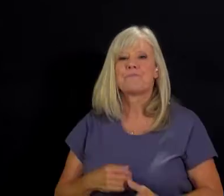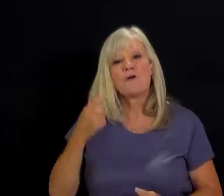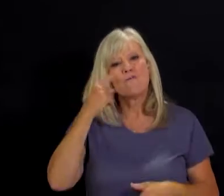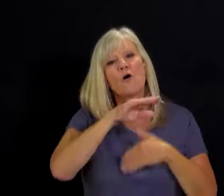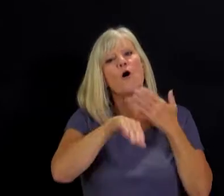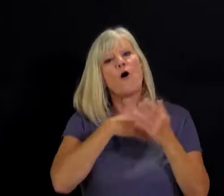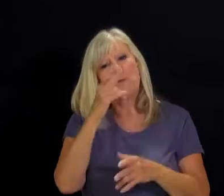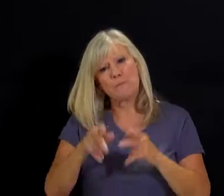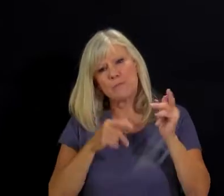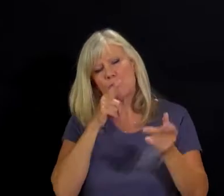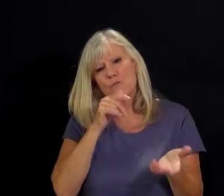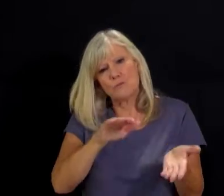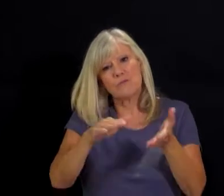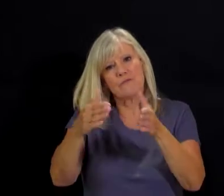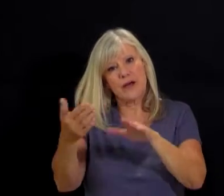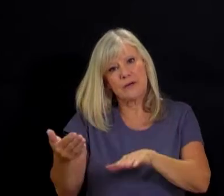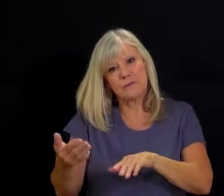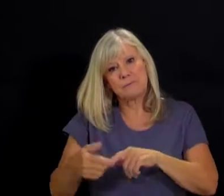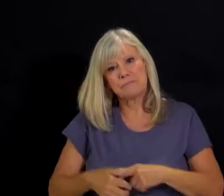who have died.